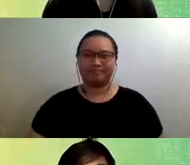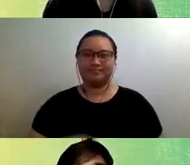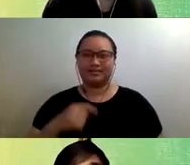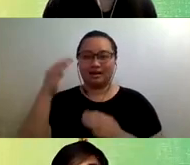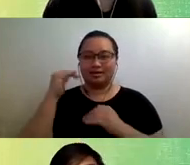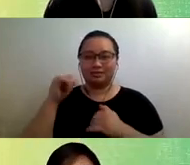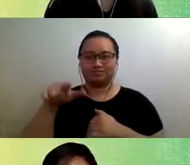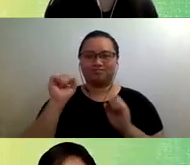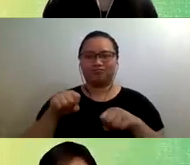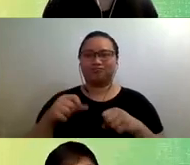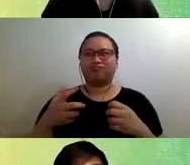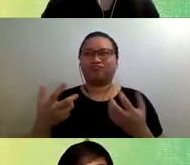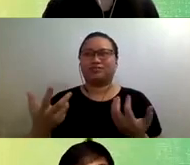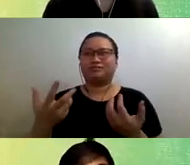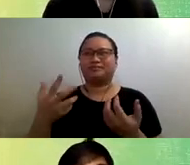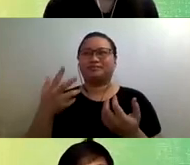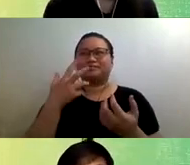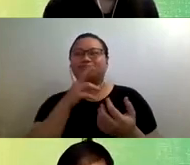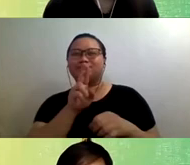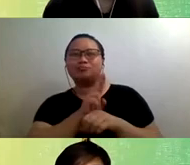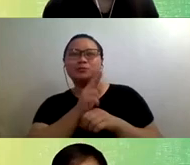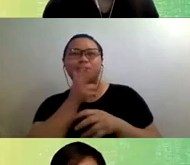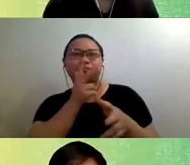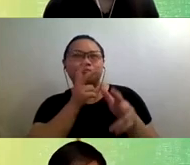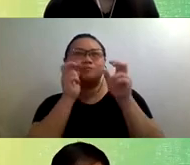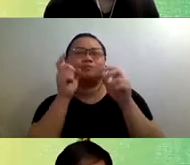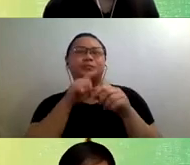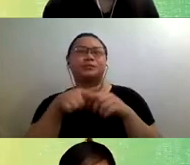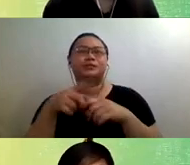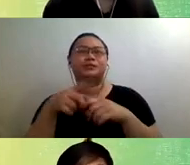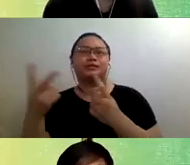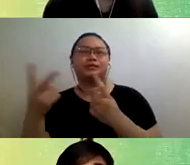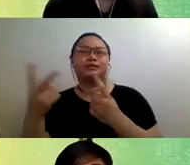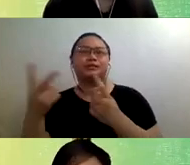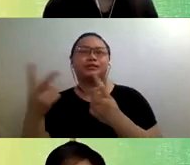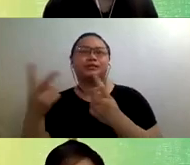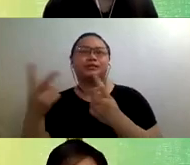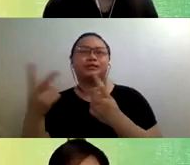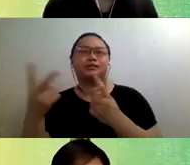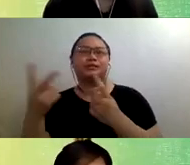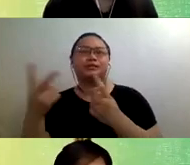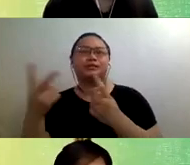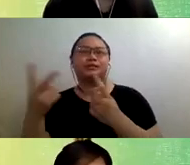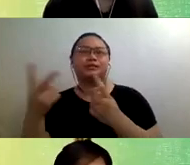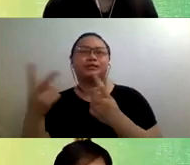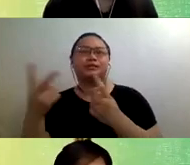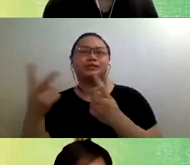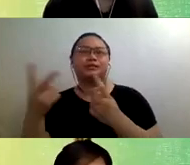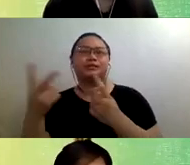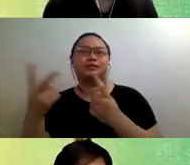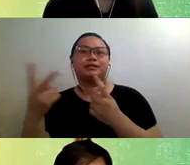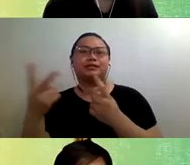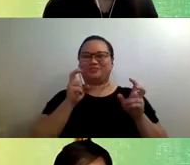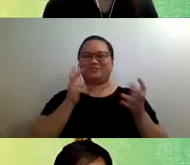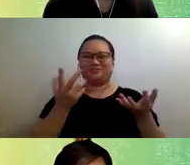know. I hope we can take some of these and apply it in our, you know, in our work from home places and maybe